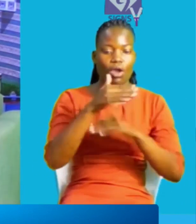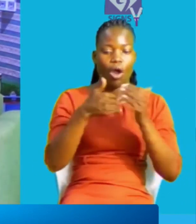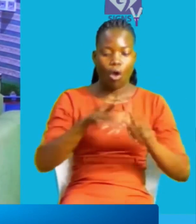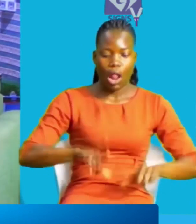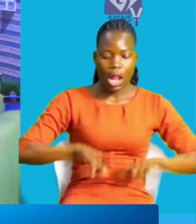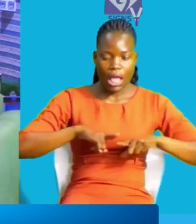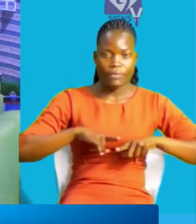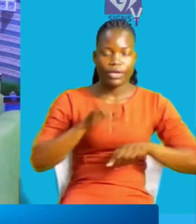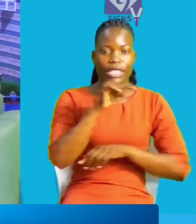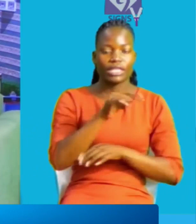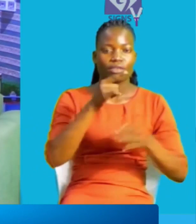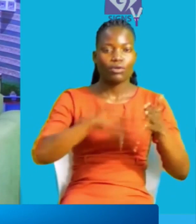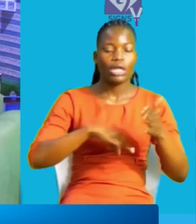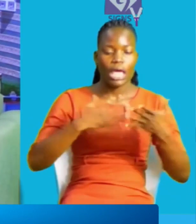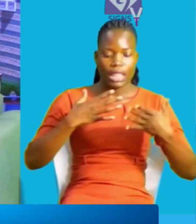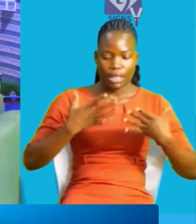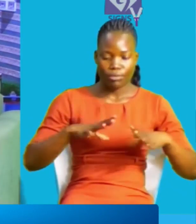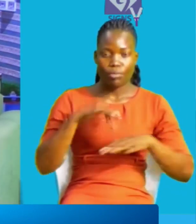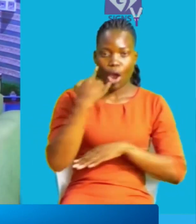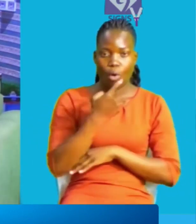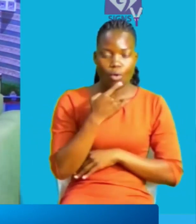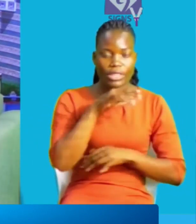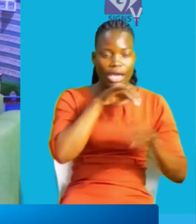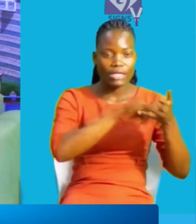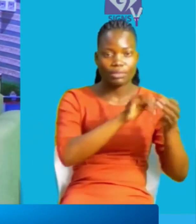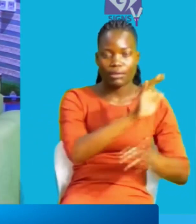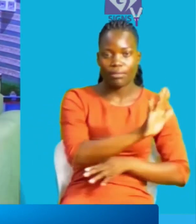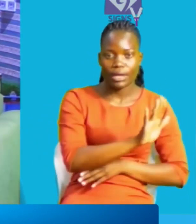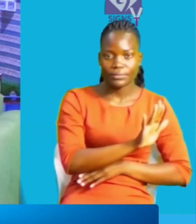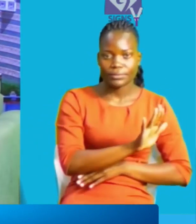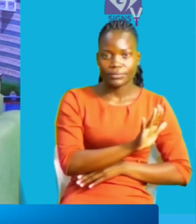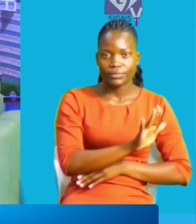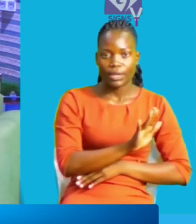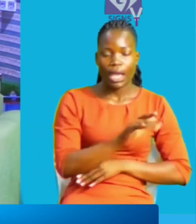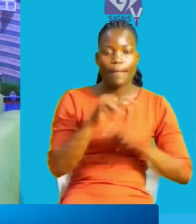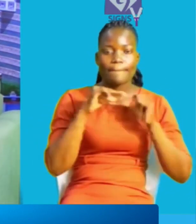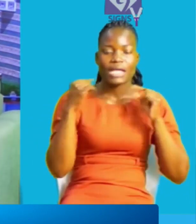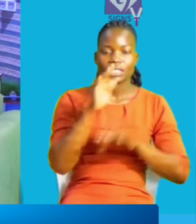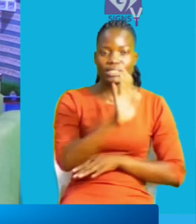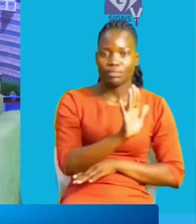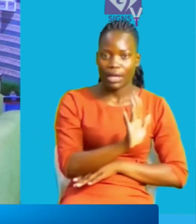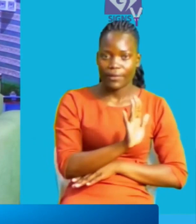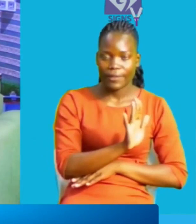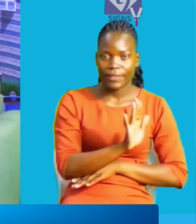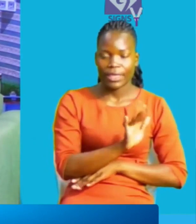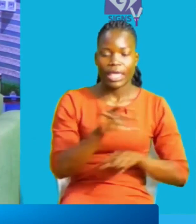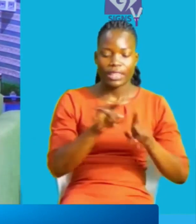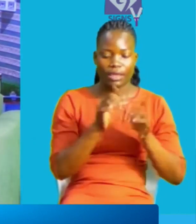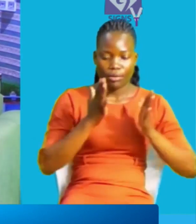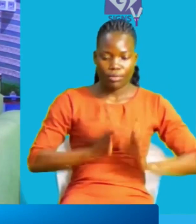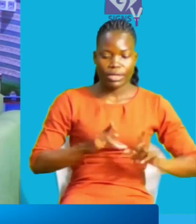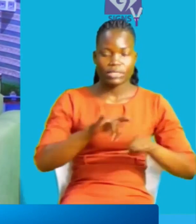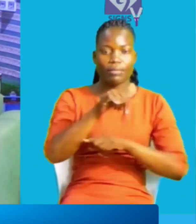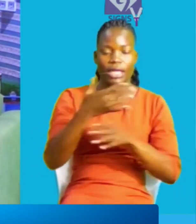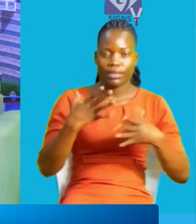your own life, these are the people. They are husbands. Yes. They are pastors. They are just